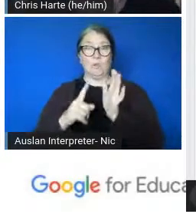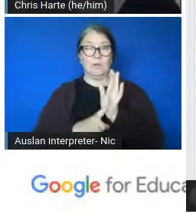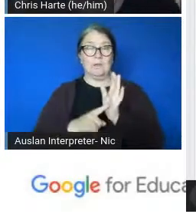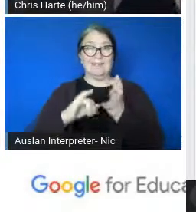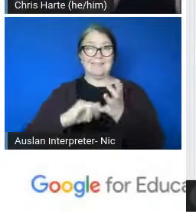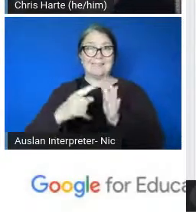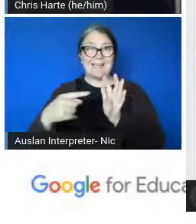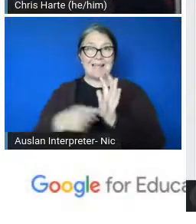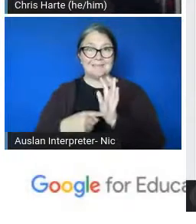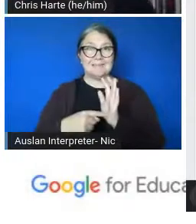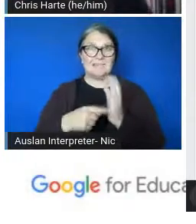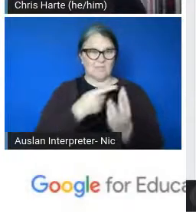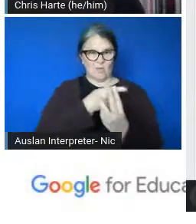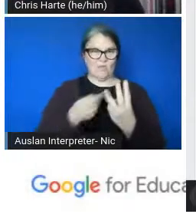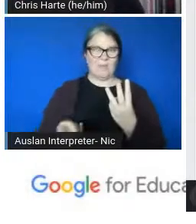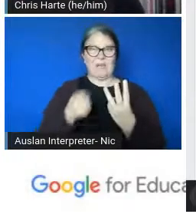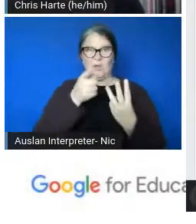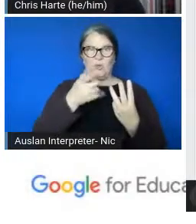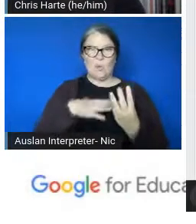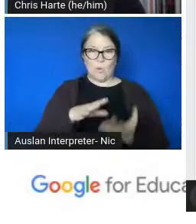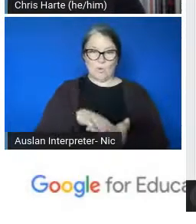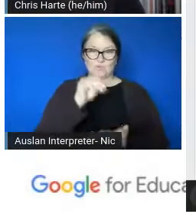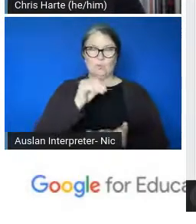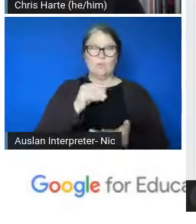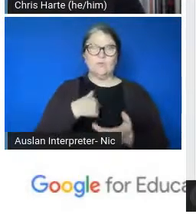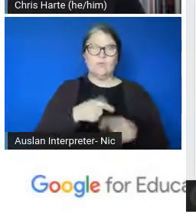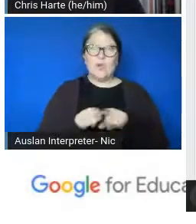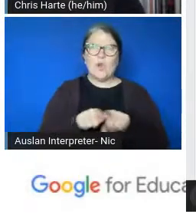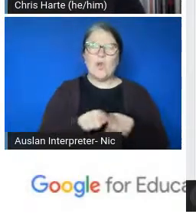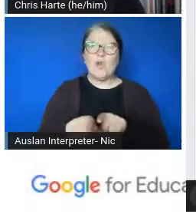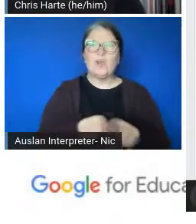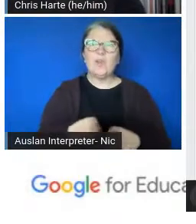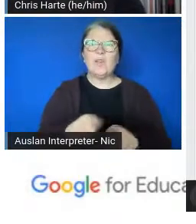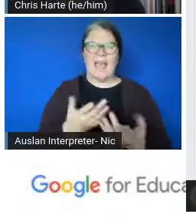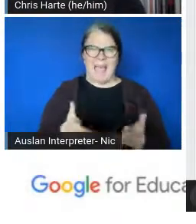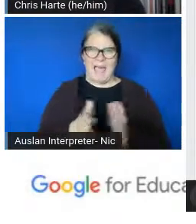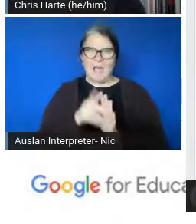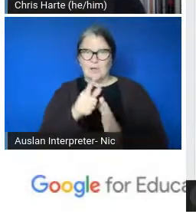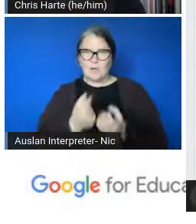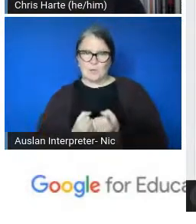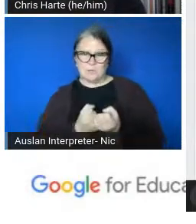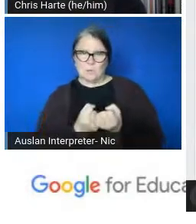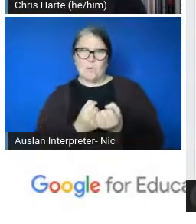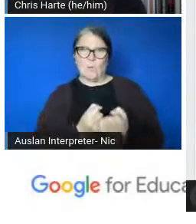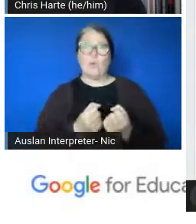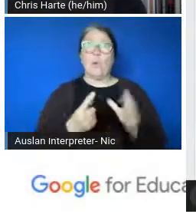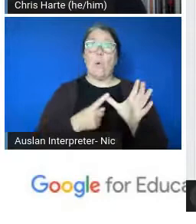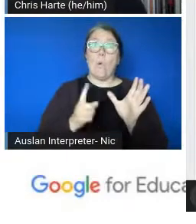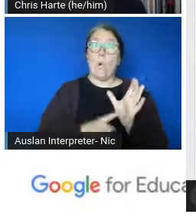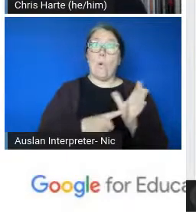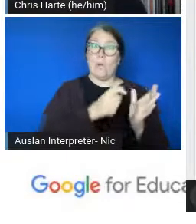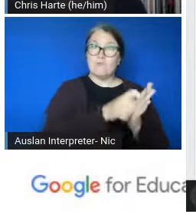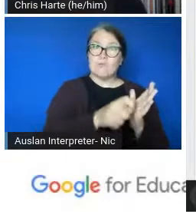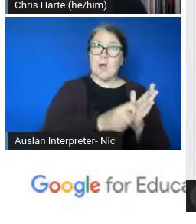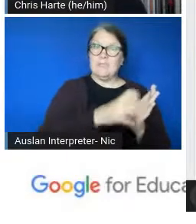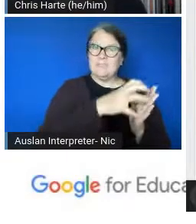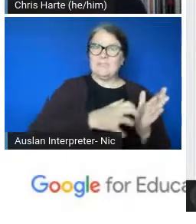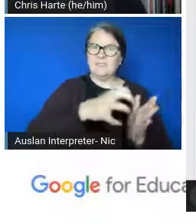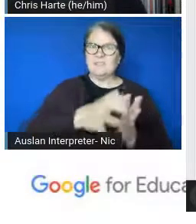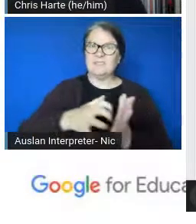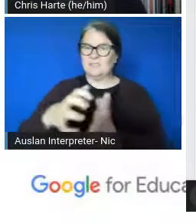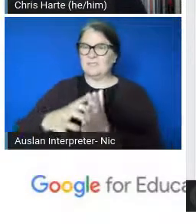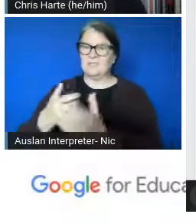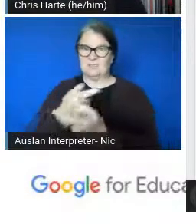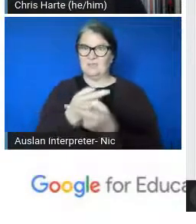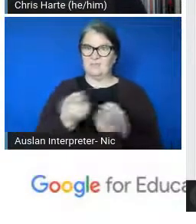What will students write? How will you scaffold this to support all writers? And then each section by section, the process. So